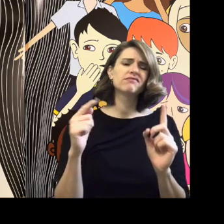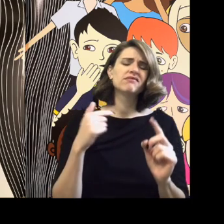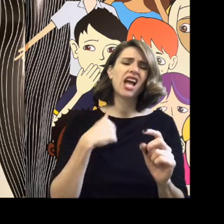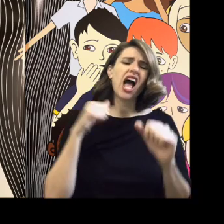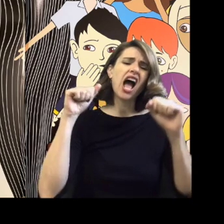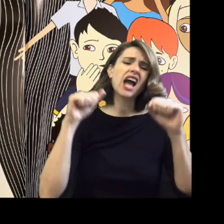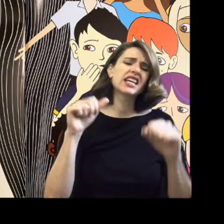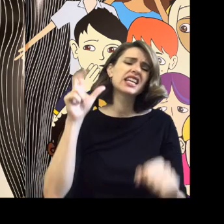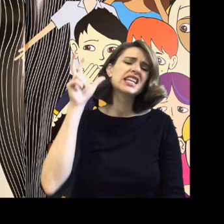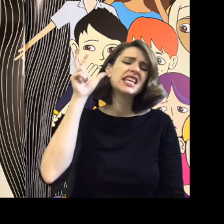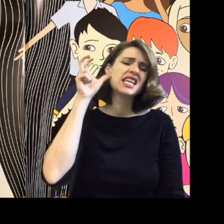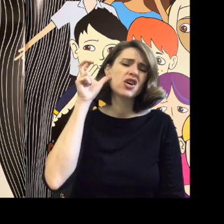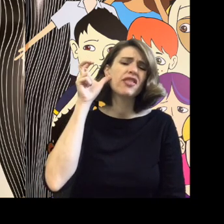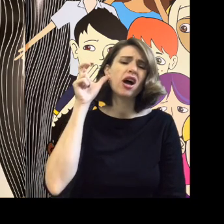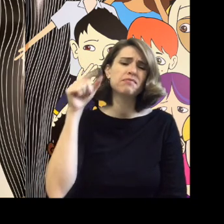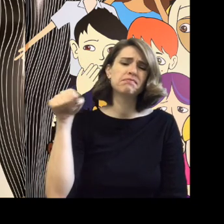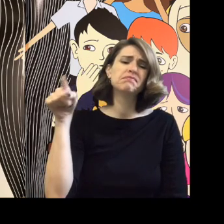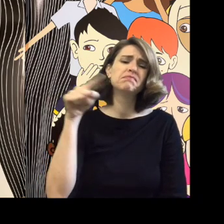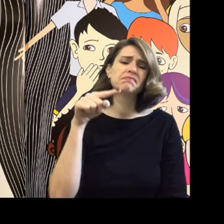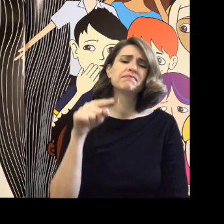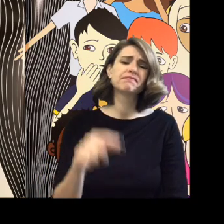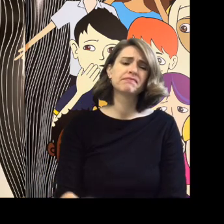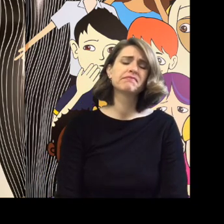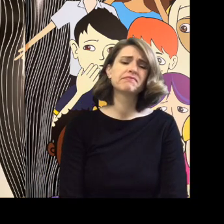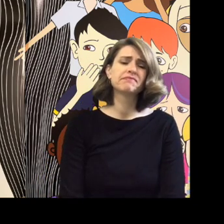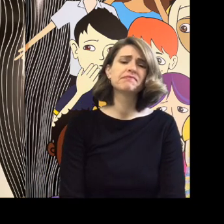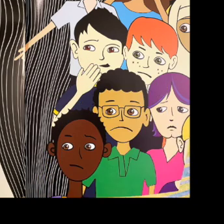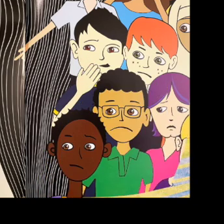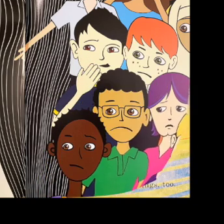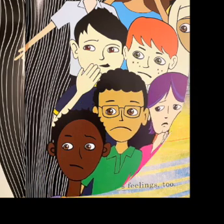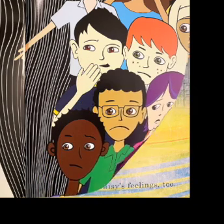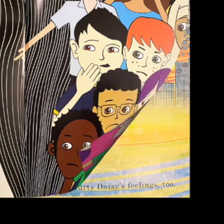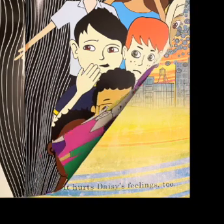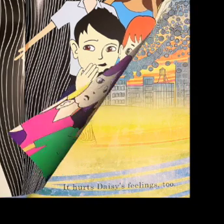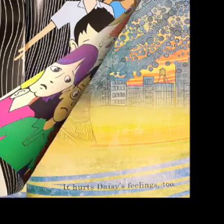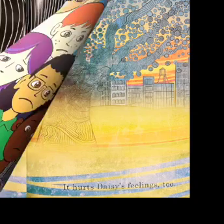but I can hear them.